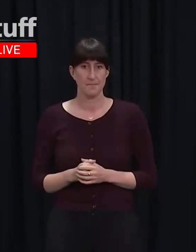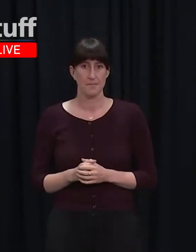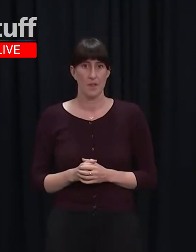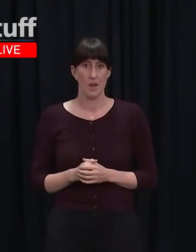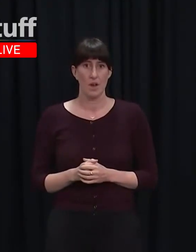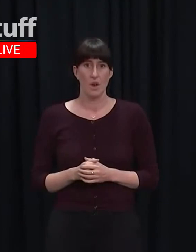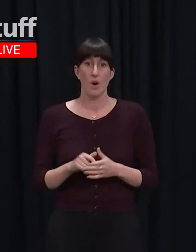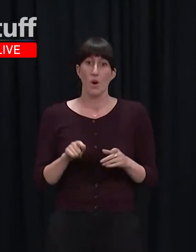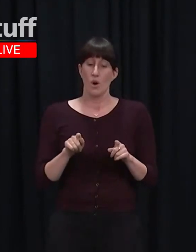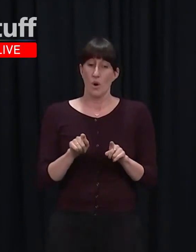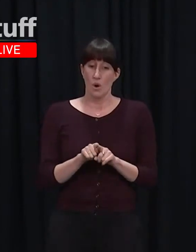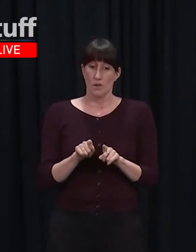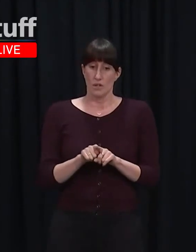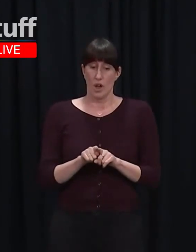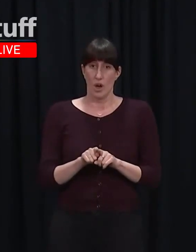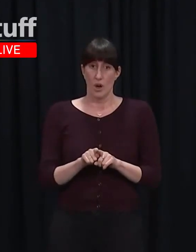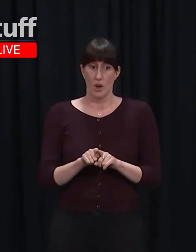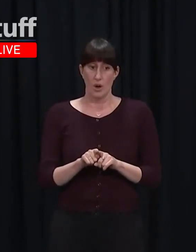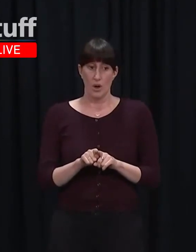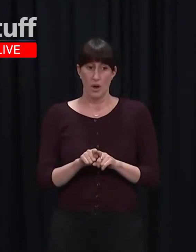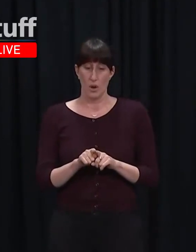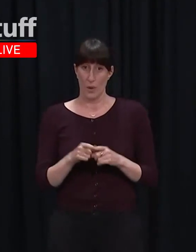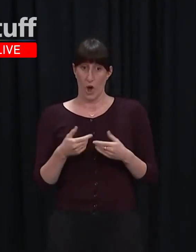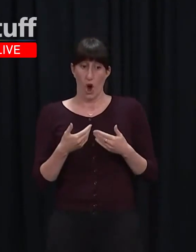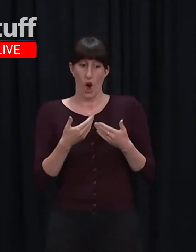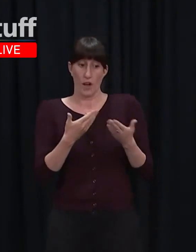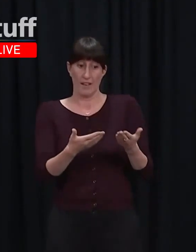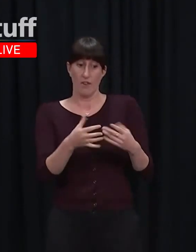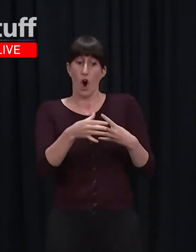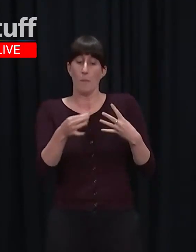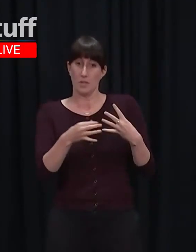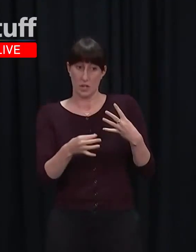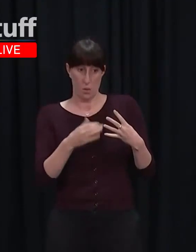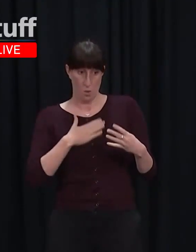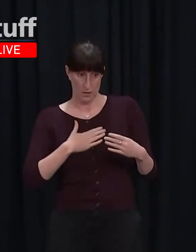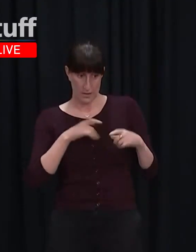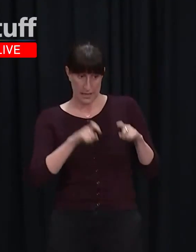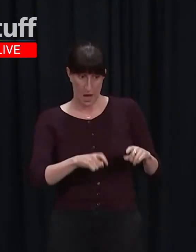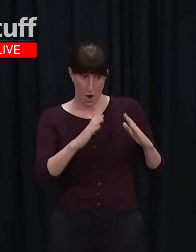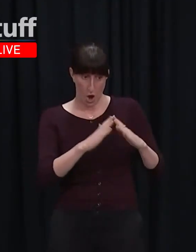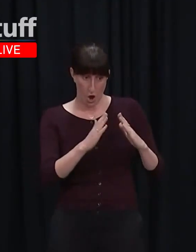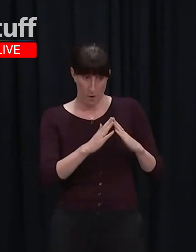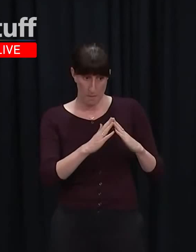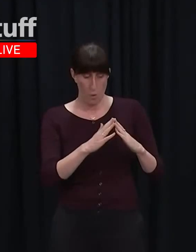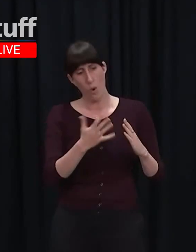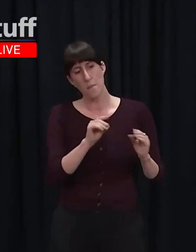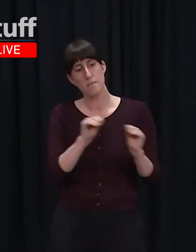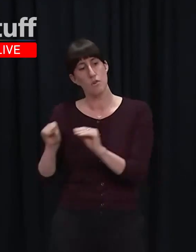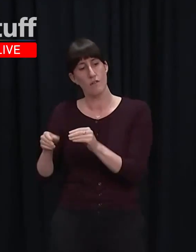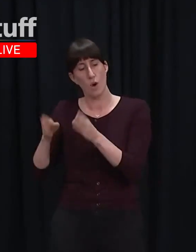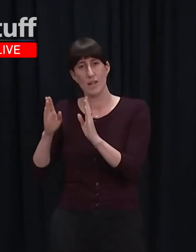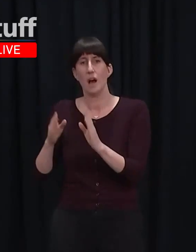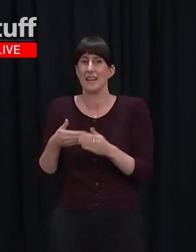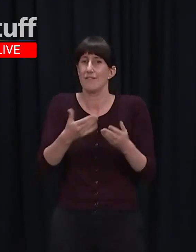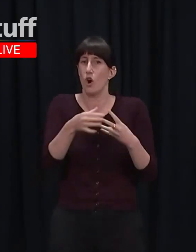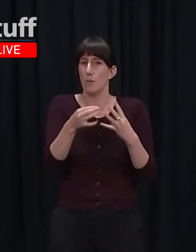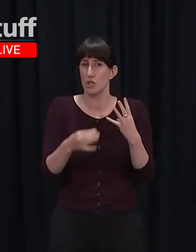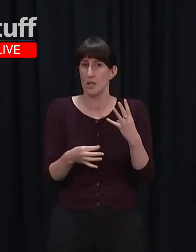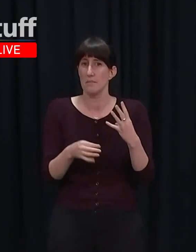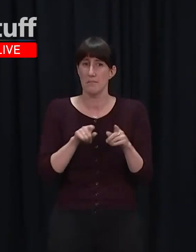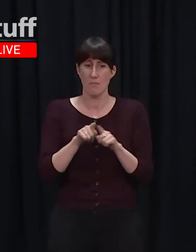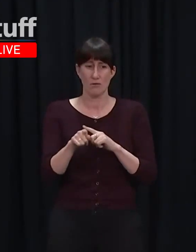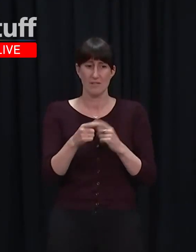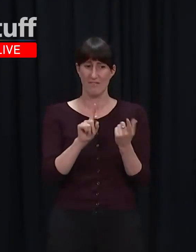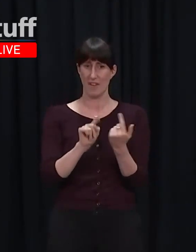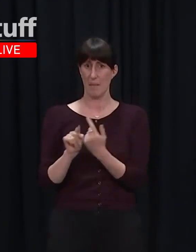Most of all, of course, people are given the option to safely isolate at home, and the feedback so far has been very positive, as the team reported to us this morning.